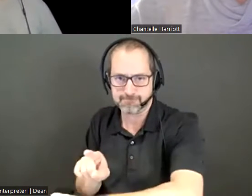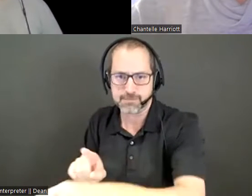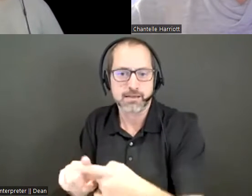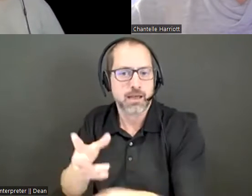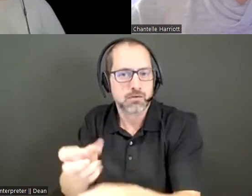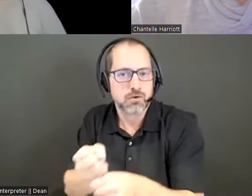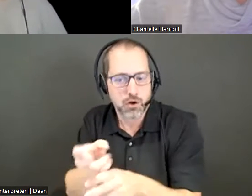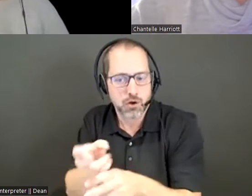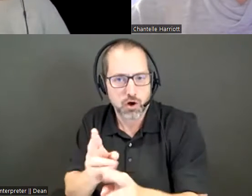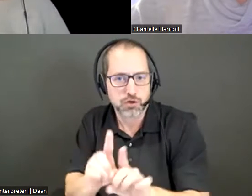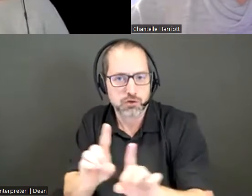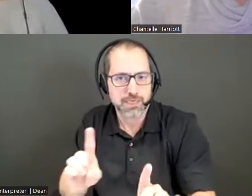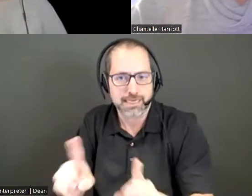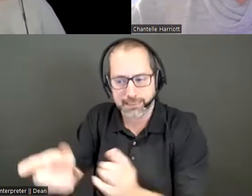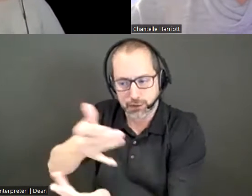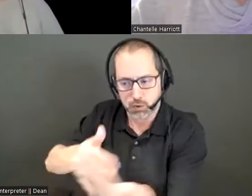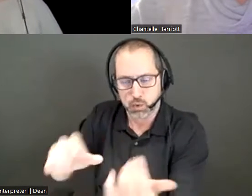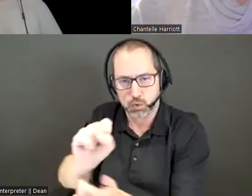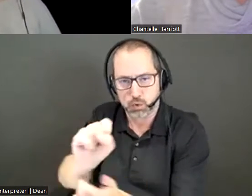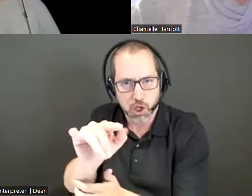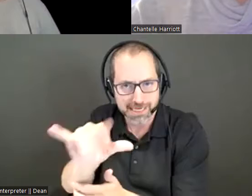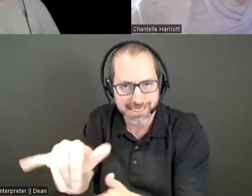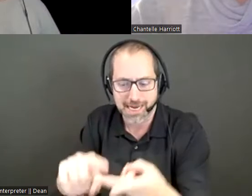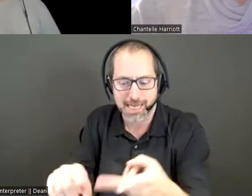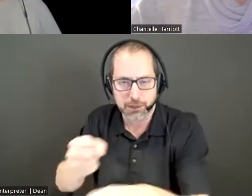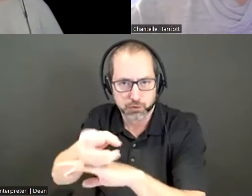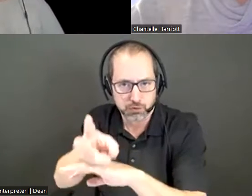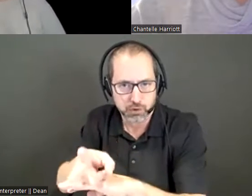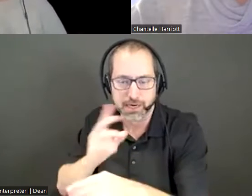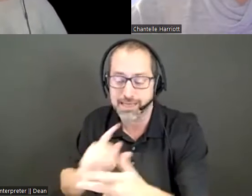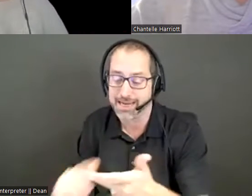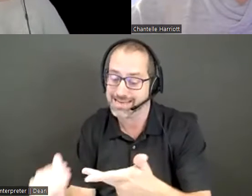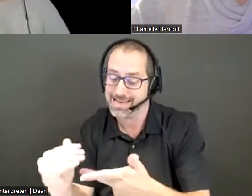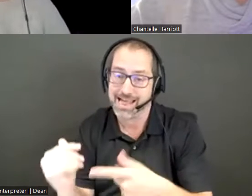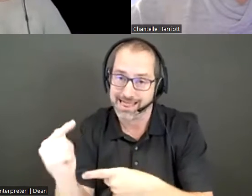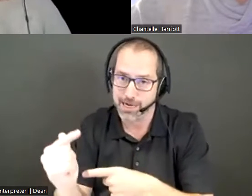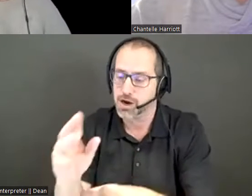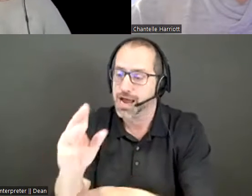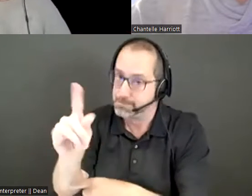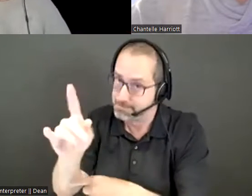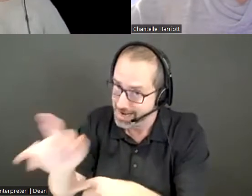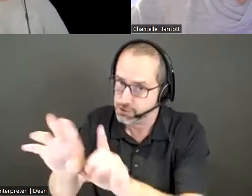degree in both sociology and social work, and later completed a master's degree in gerontology.